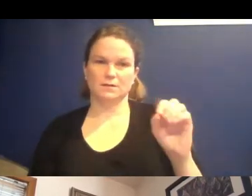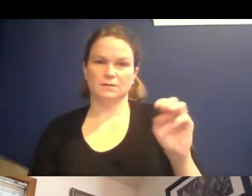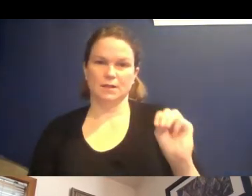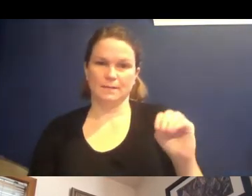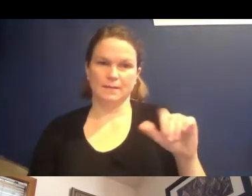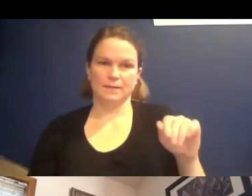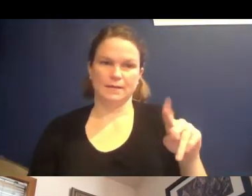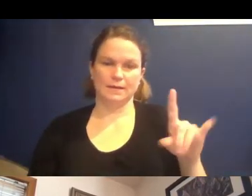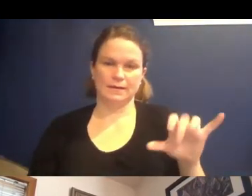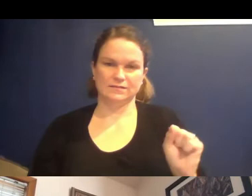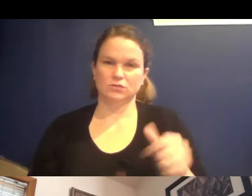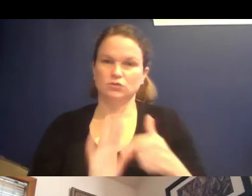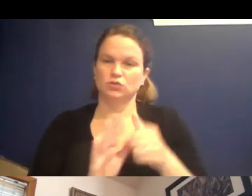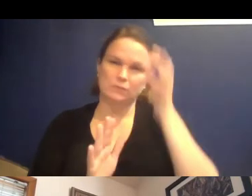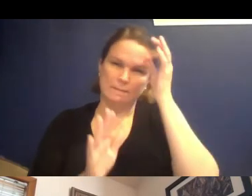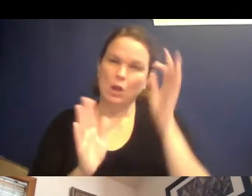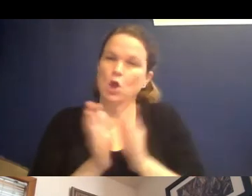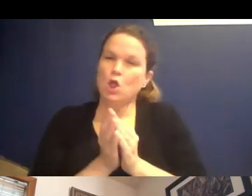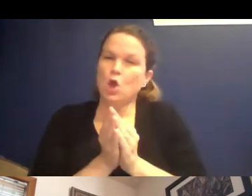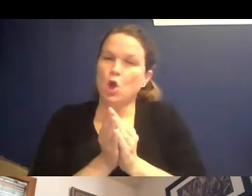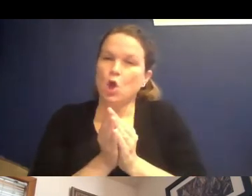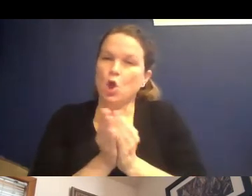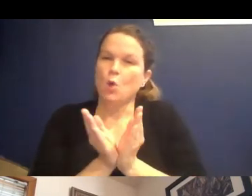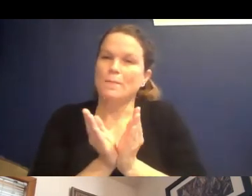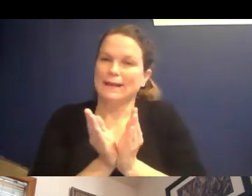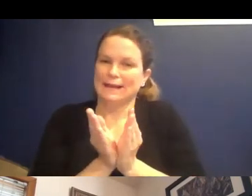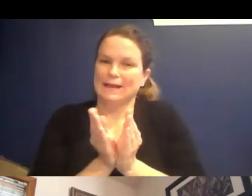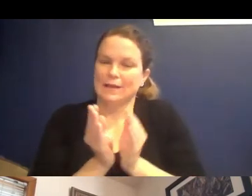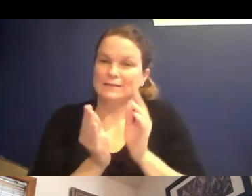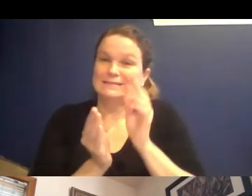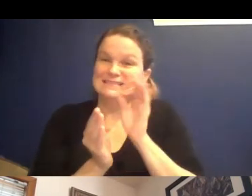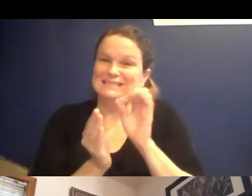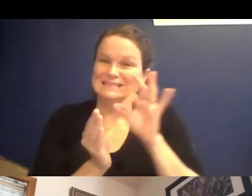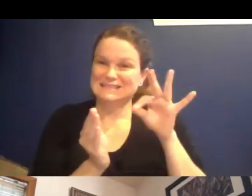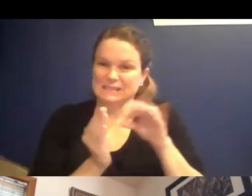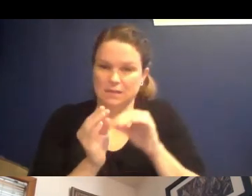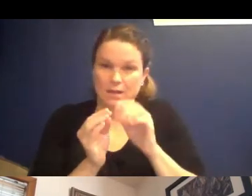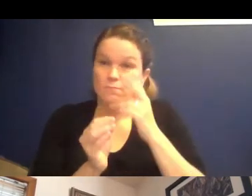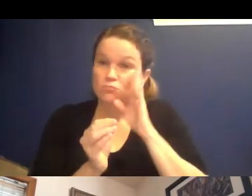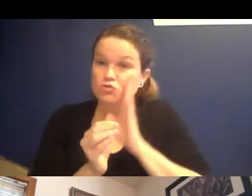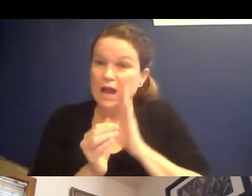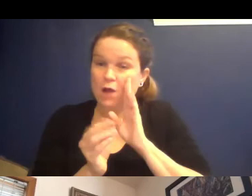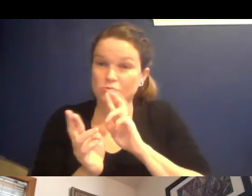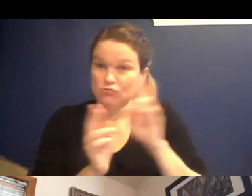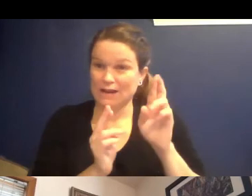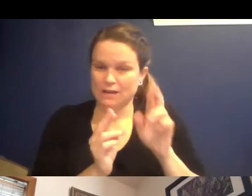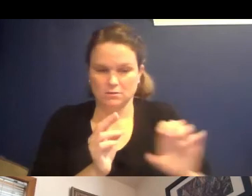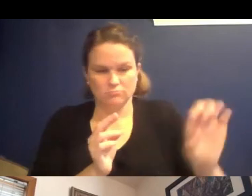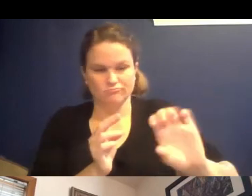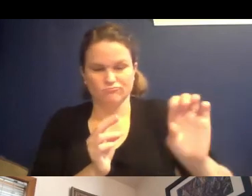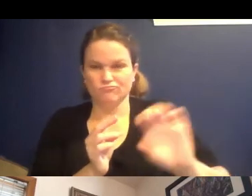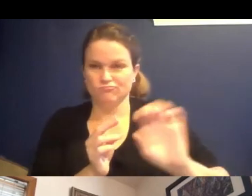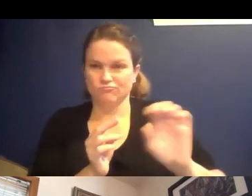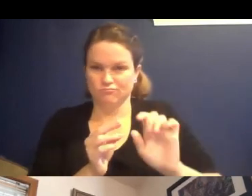here barely opening the milkweed pod. The seeds are ripe, they're brown, and he's shucking the seeds